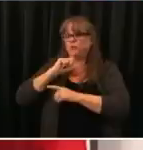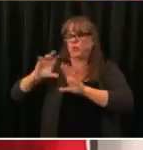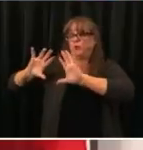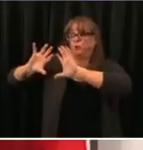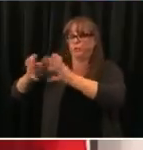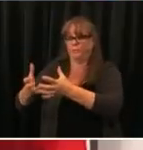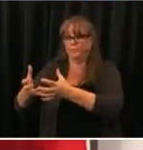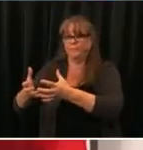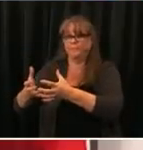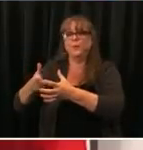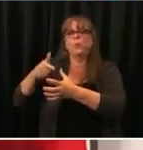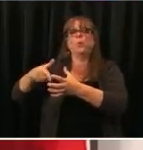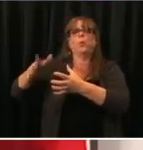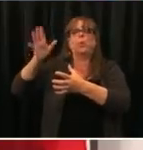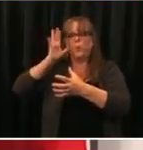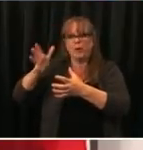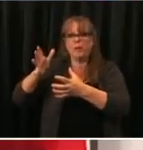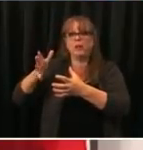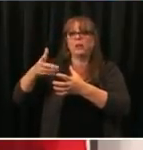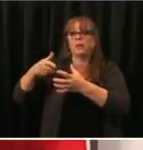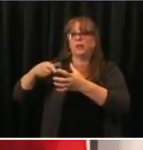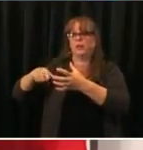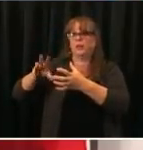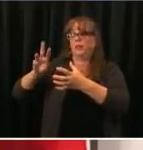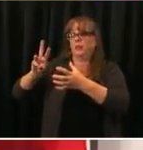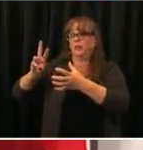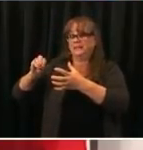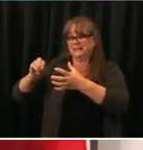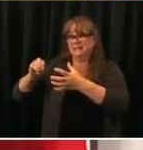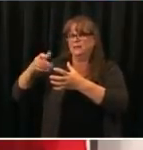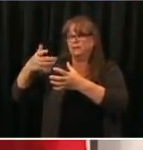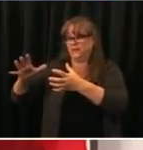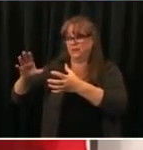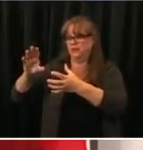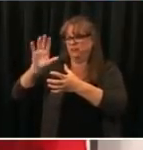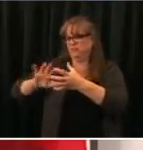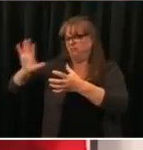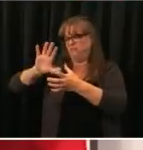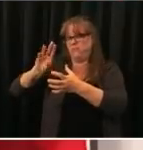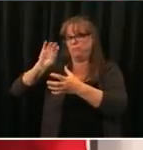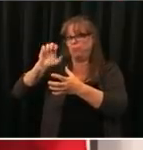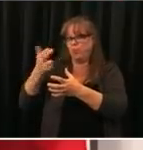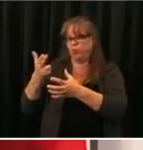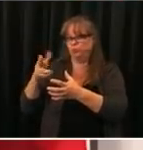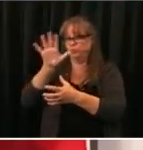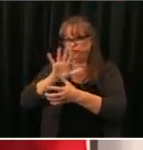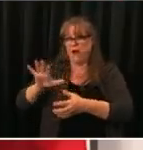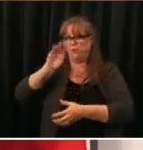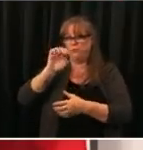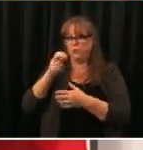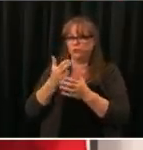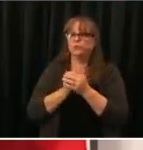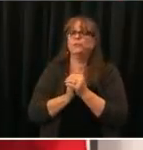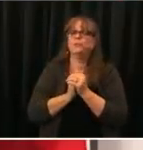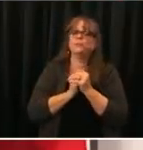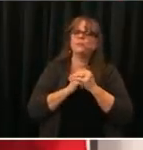numbers. But there's another group that we believe that is foundational to